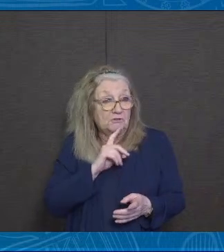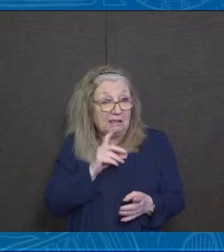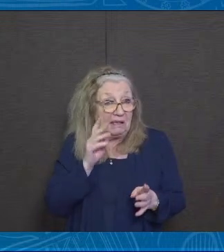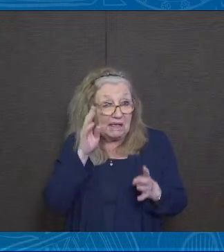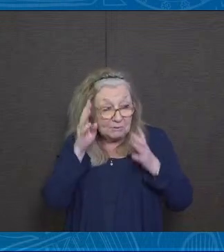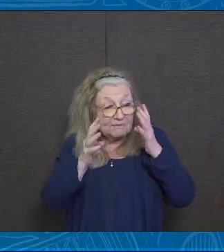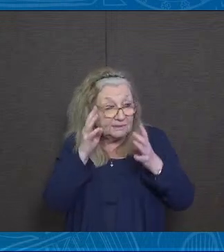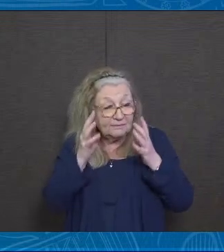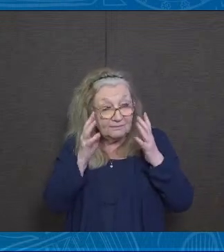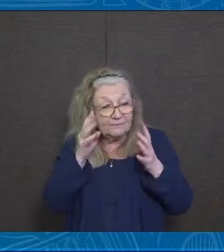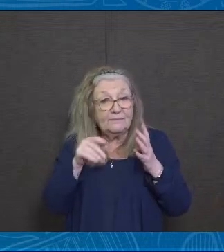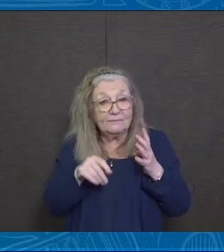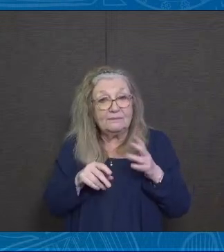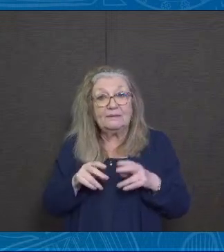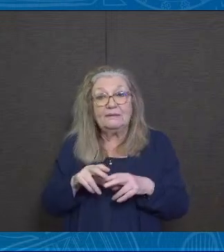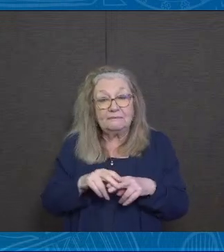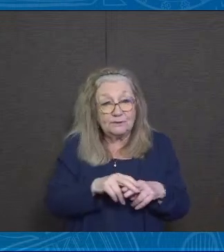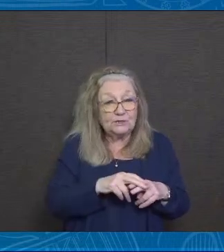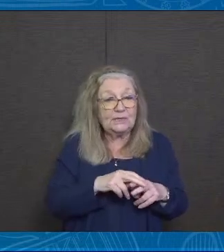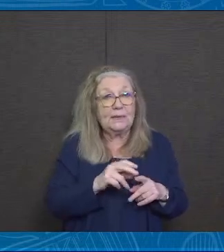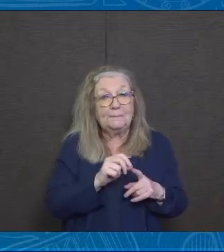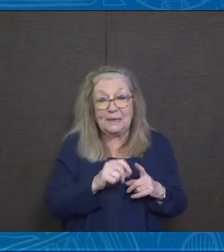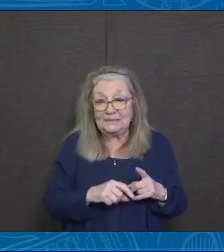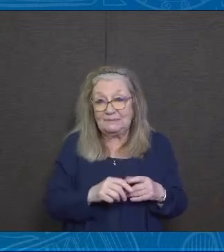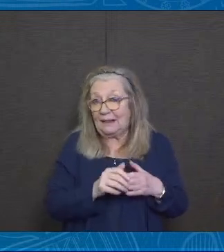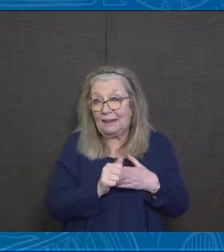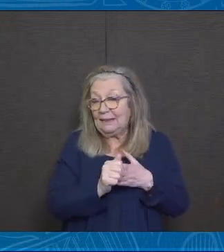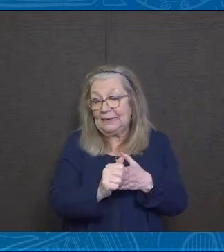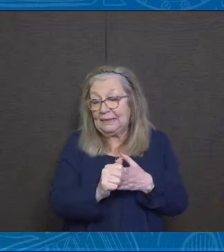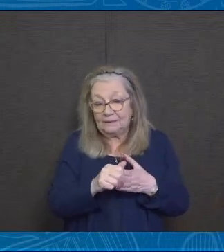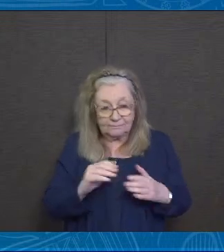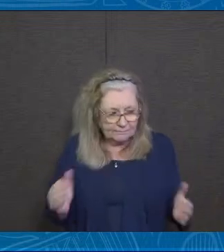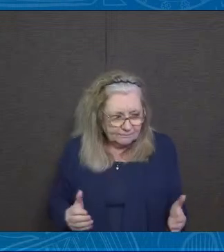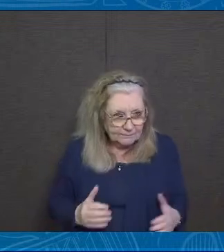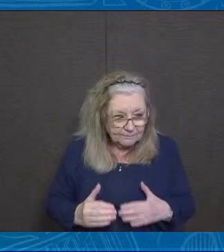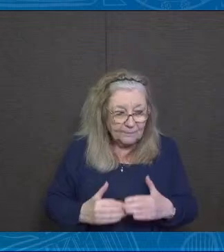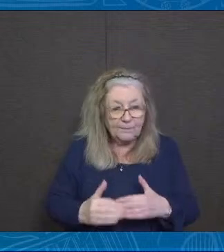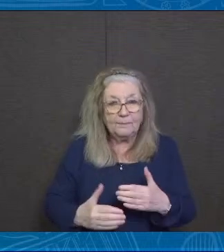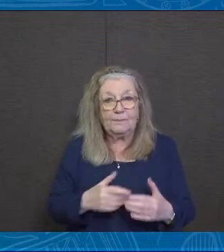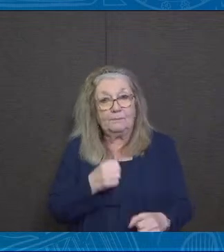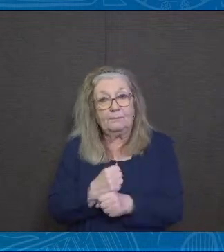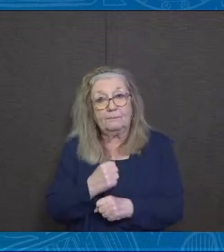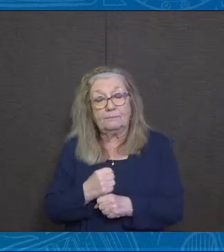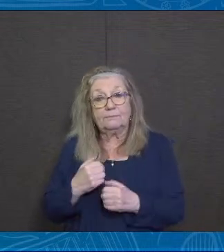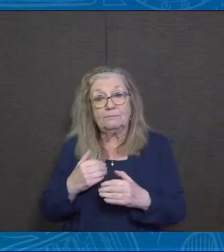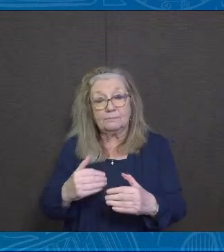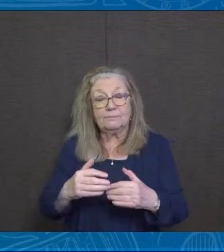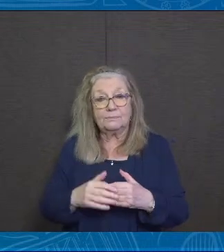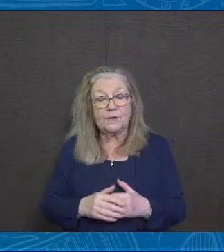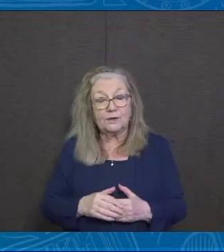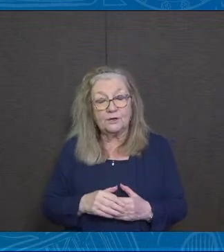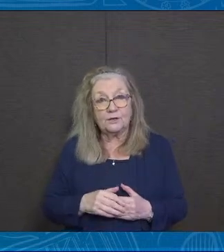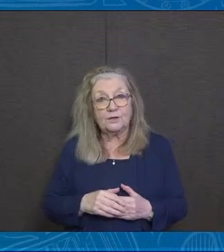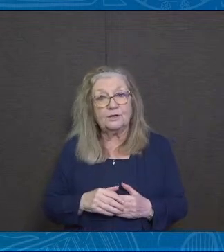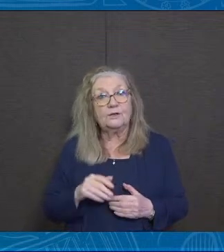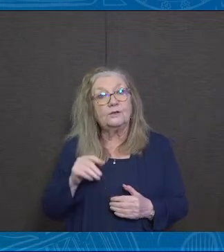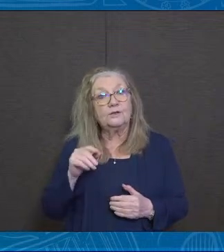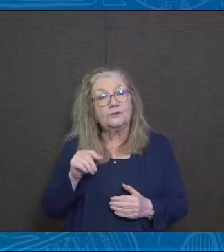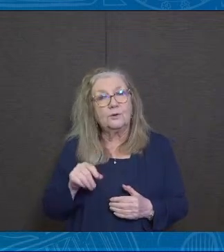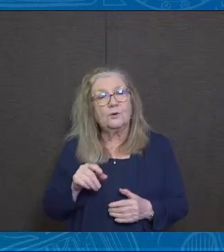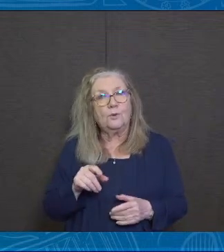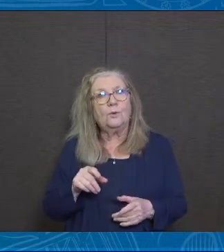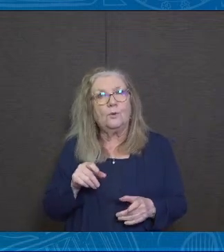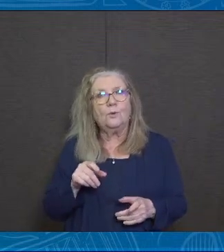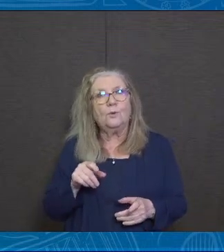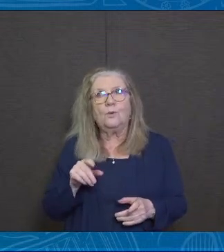Fiji and the Pacific is actually leading the way in most of the efforts to address the disaster risk